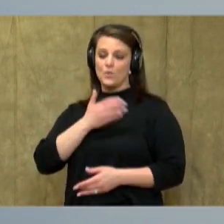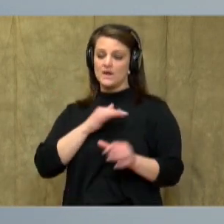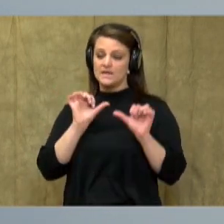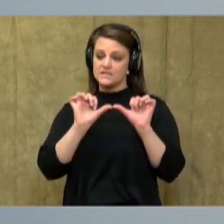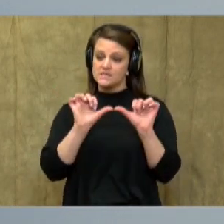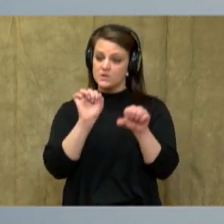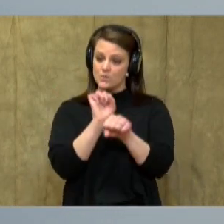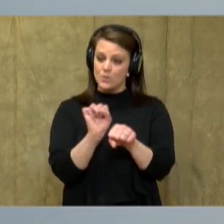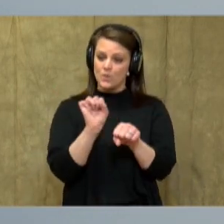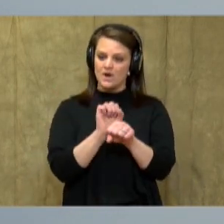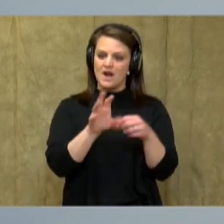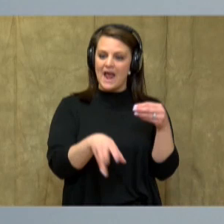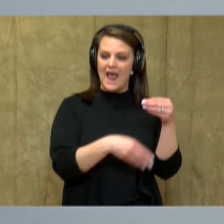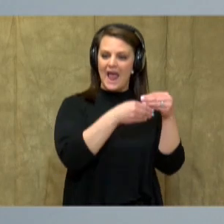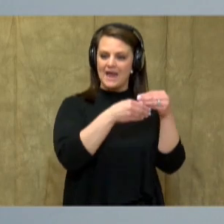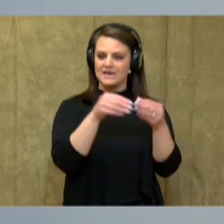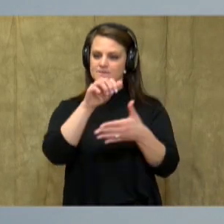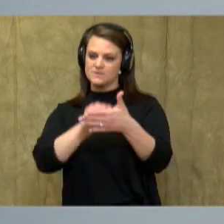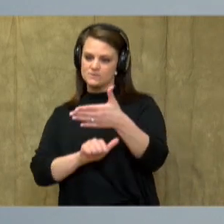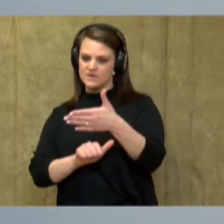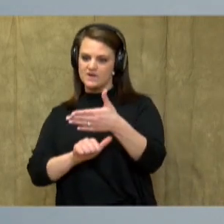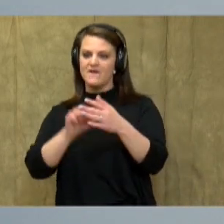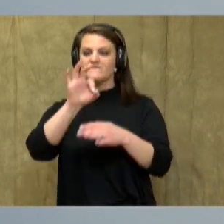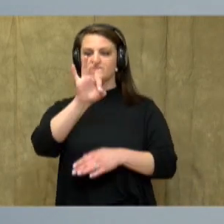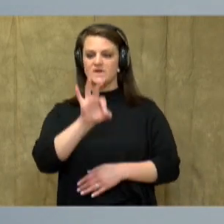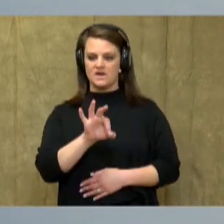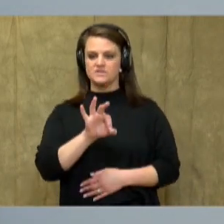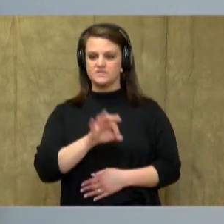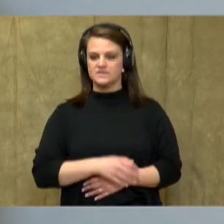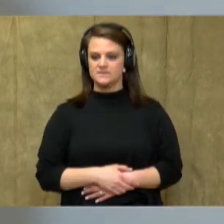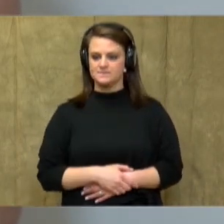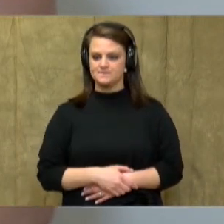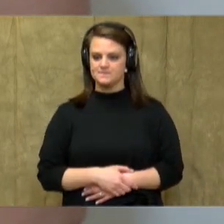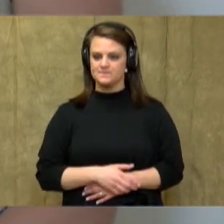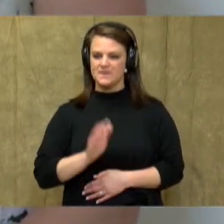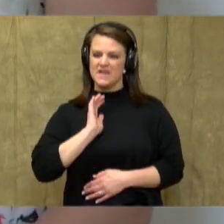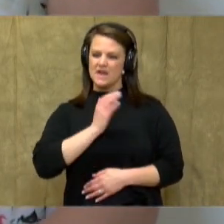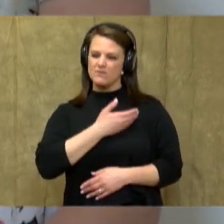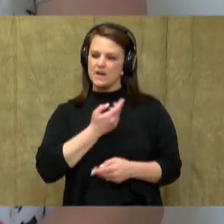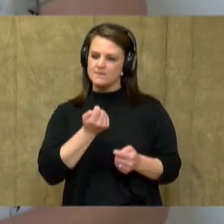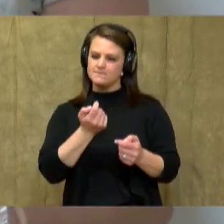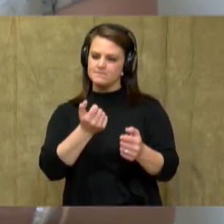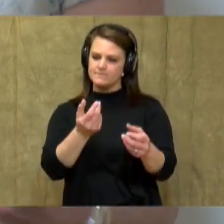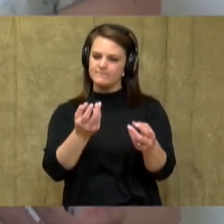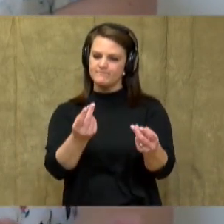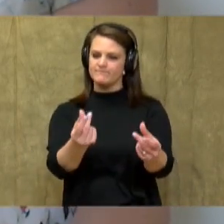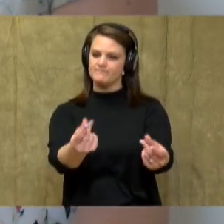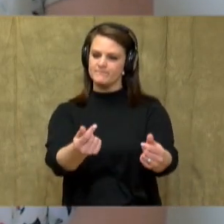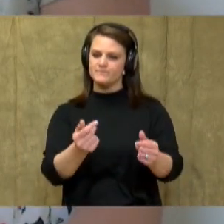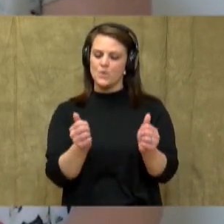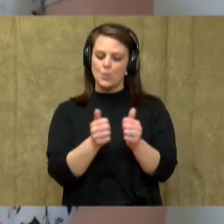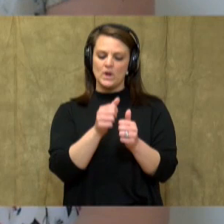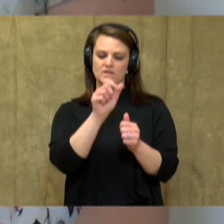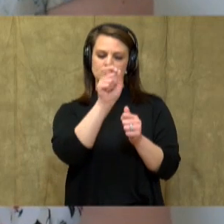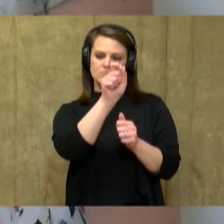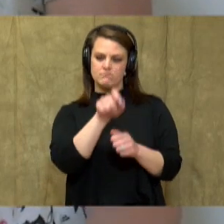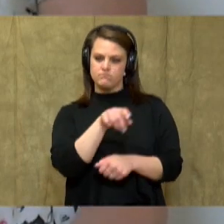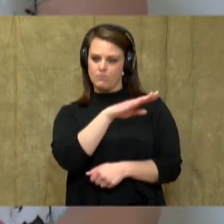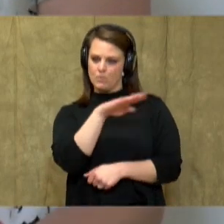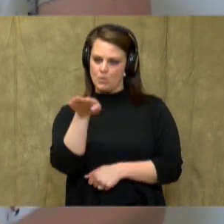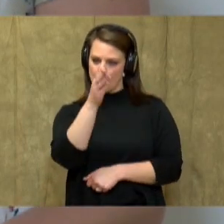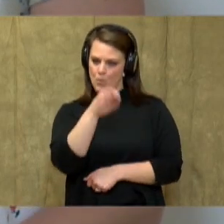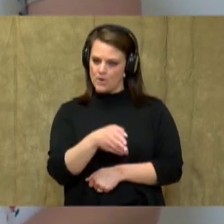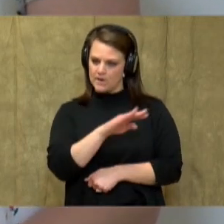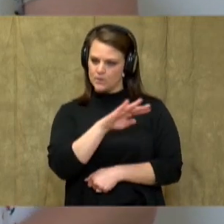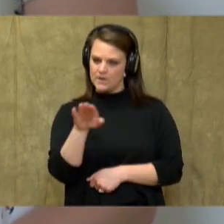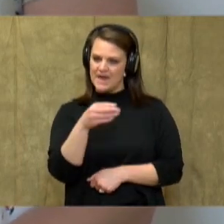working on adding and subtracting fractions. Now we've kind of moved a little faster. We did coordinate grids last week, and then this